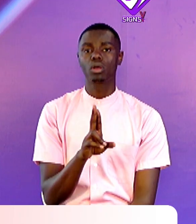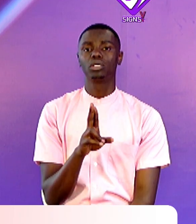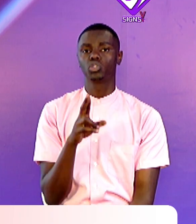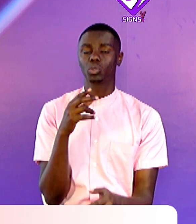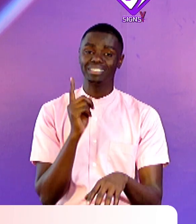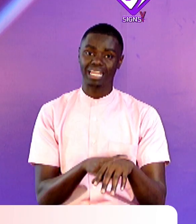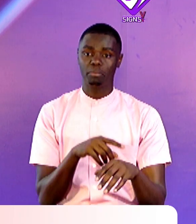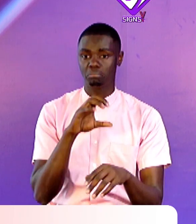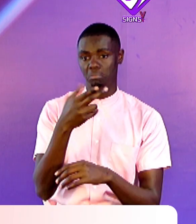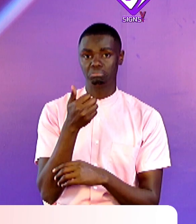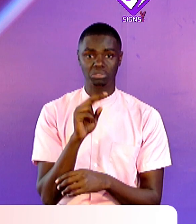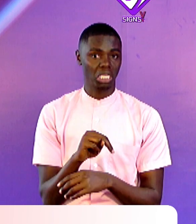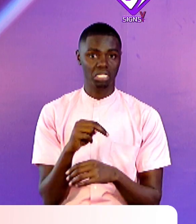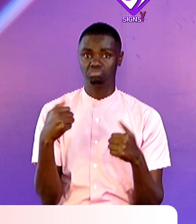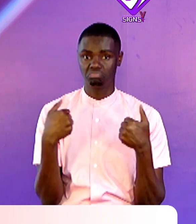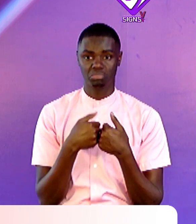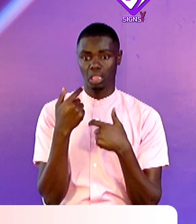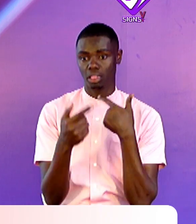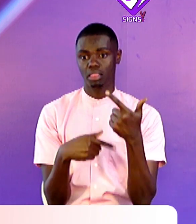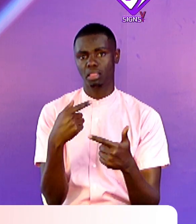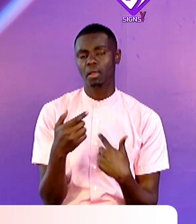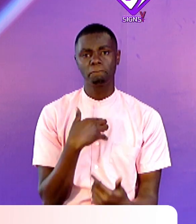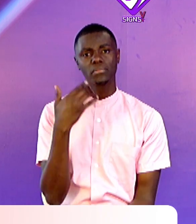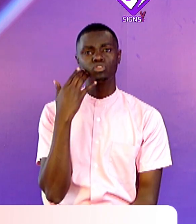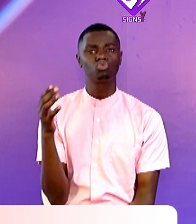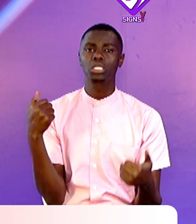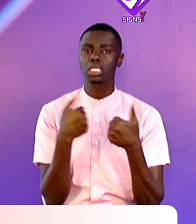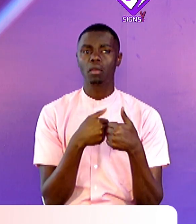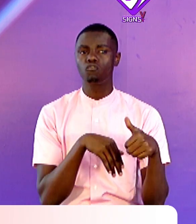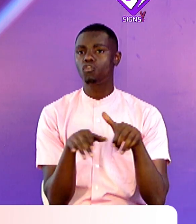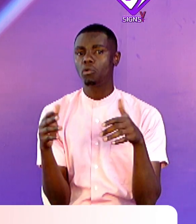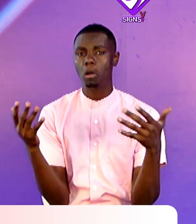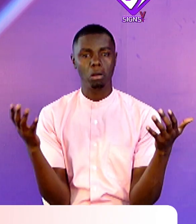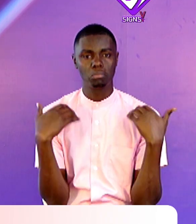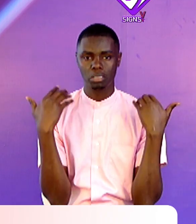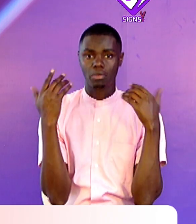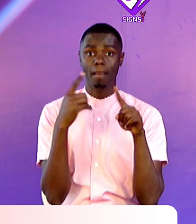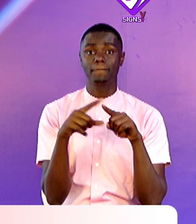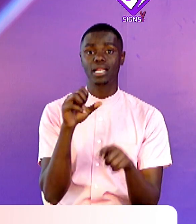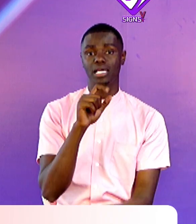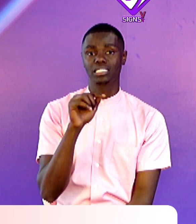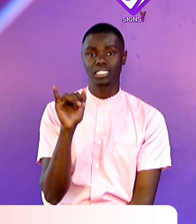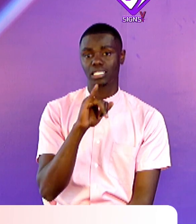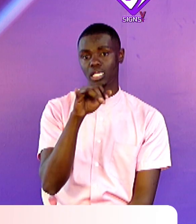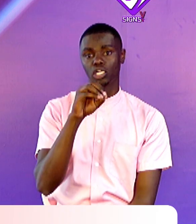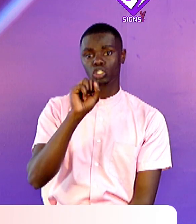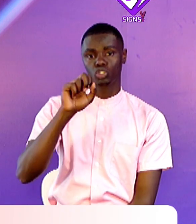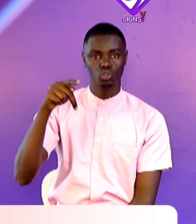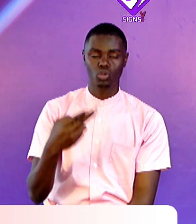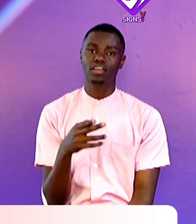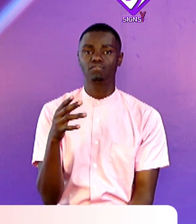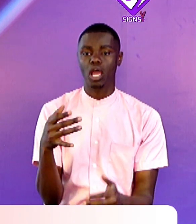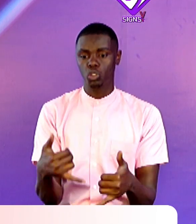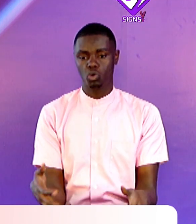these Chan games. So I don't know how much the games were followed, but at least we know St. Joseph's picked the national